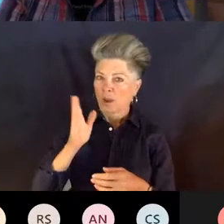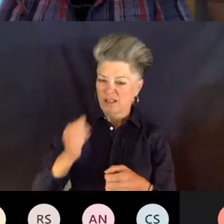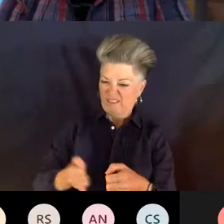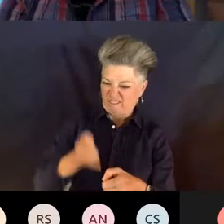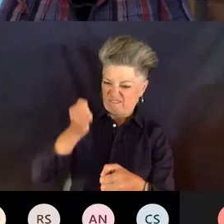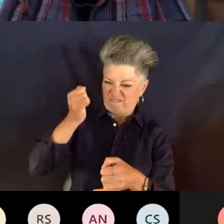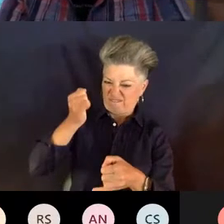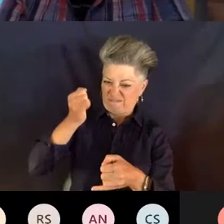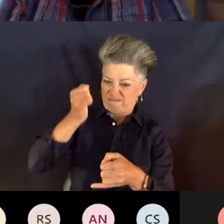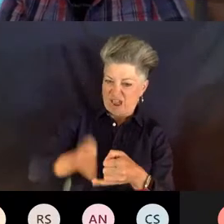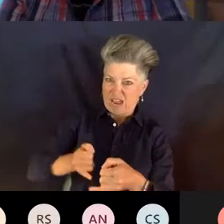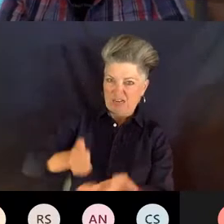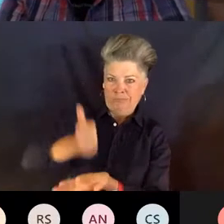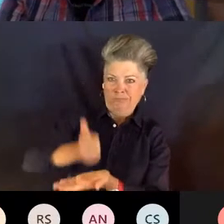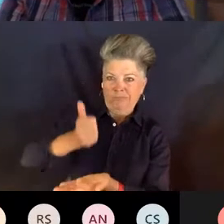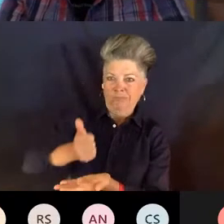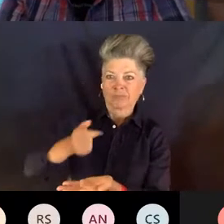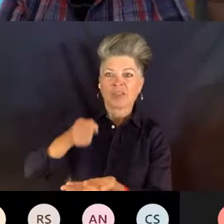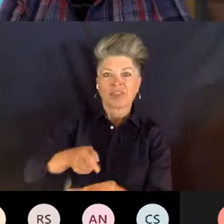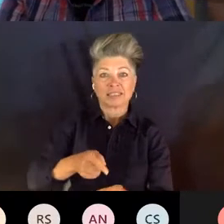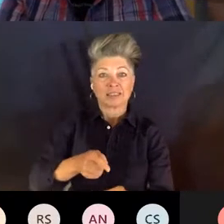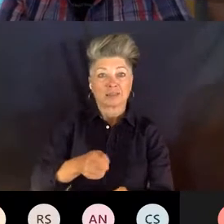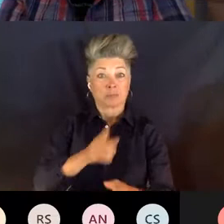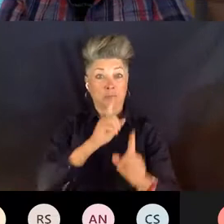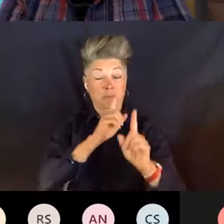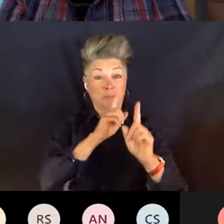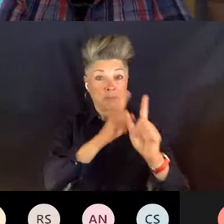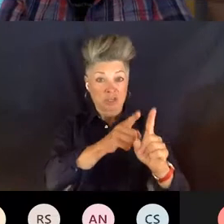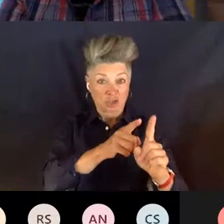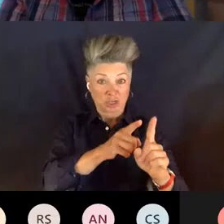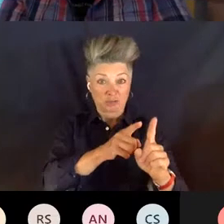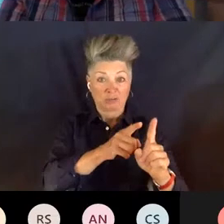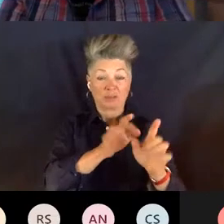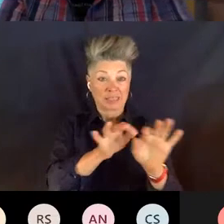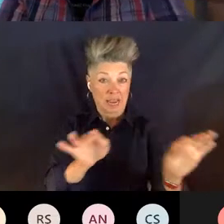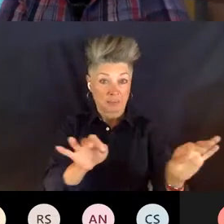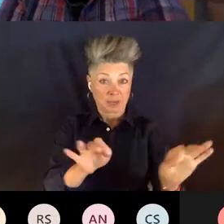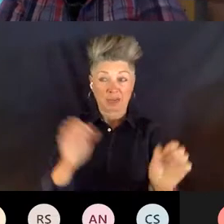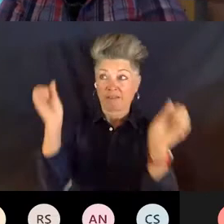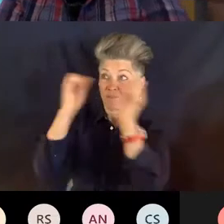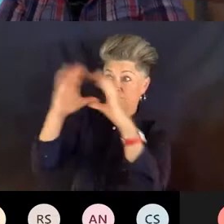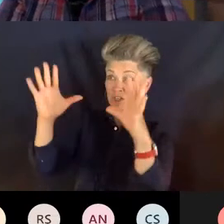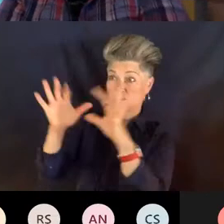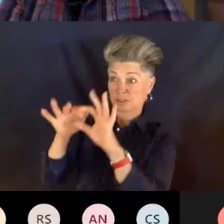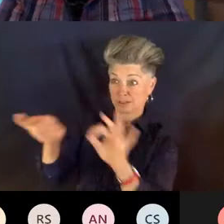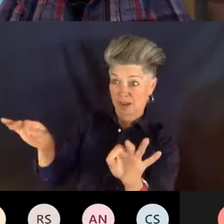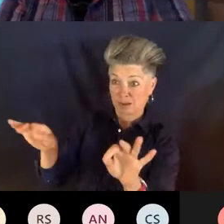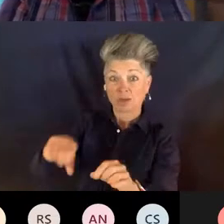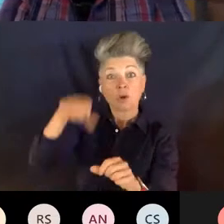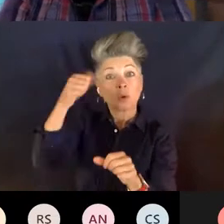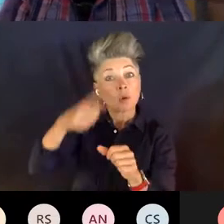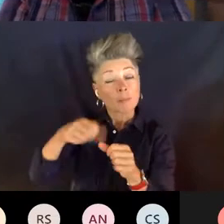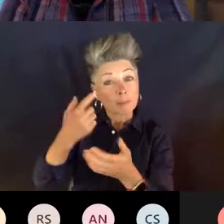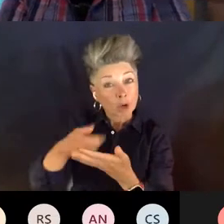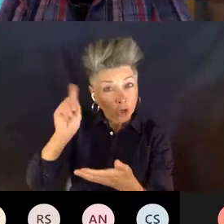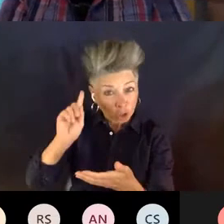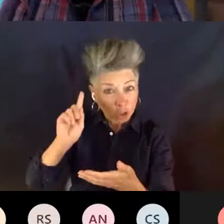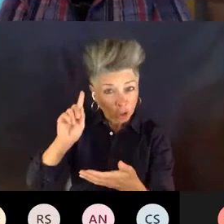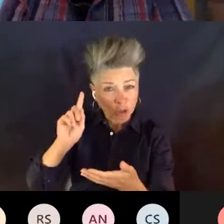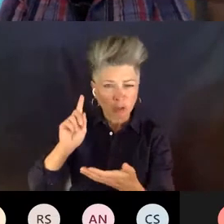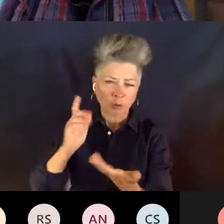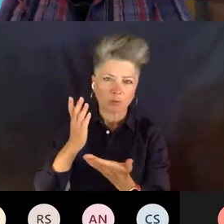and this mission and vision statement stuff that we've been doing. So if you'll recall from last week, or those of you who are